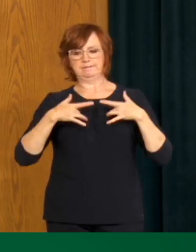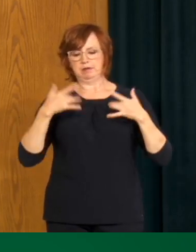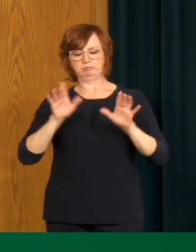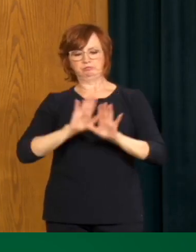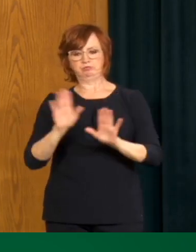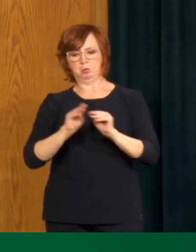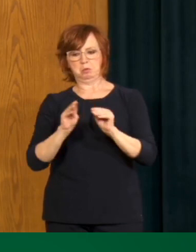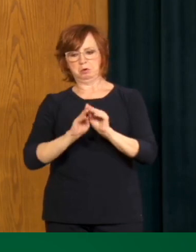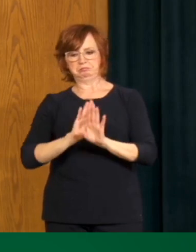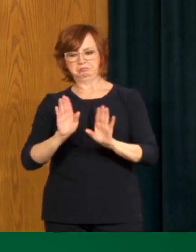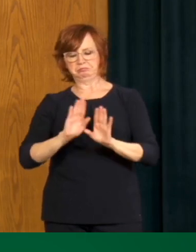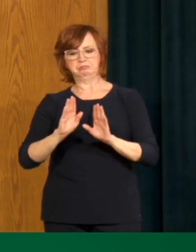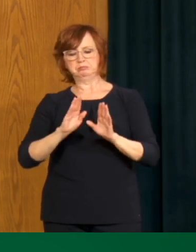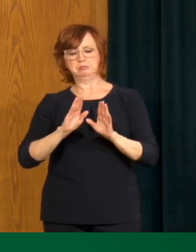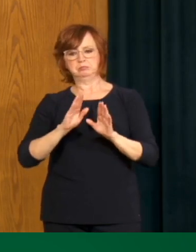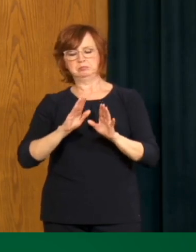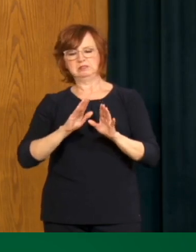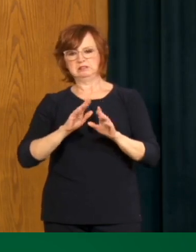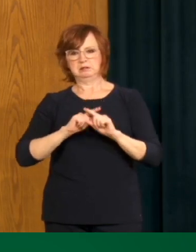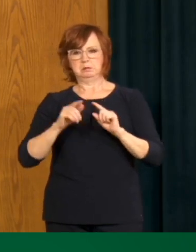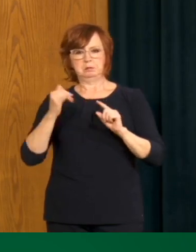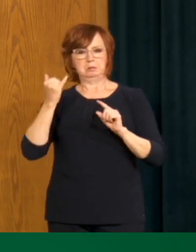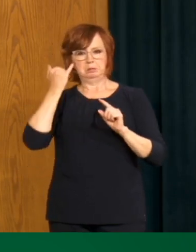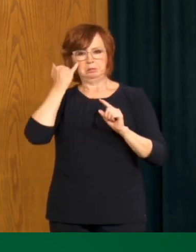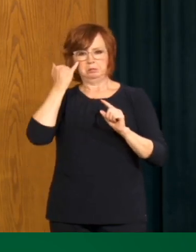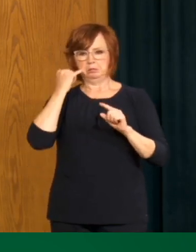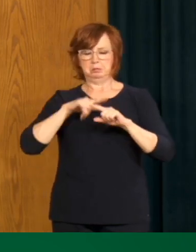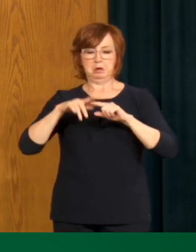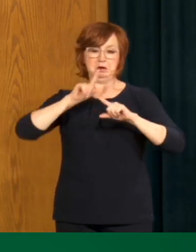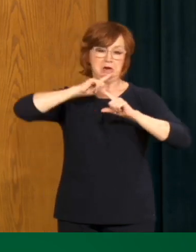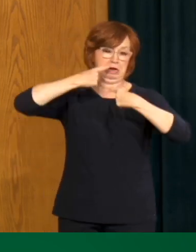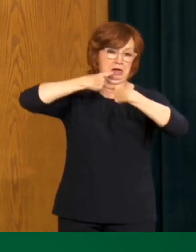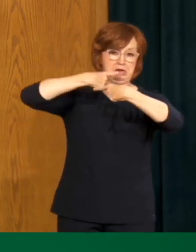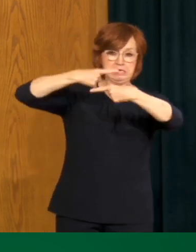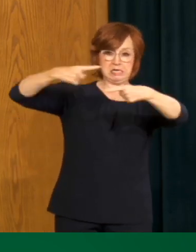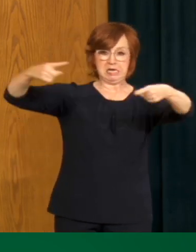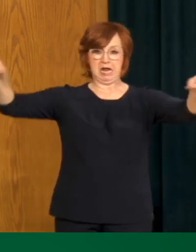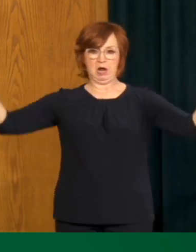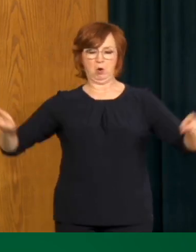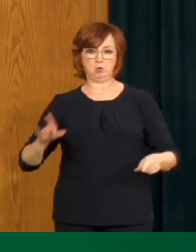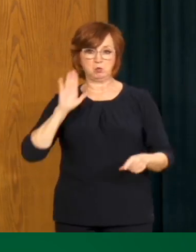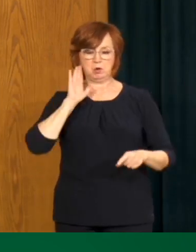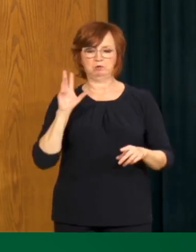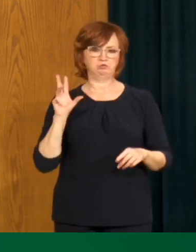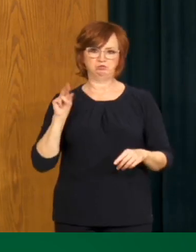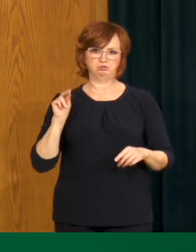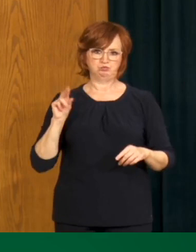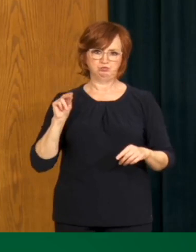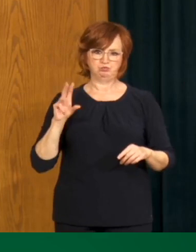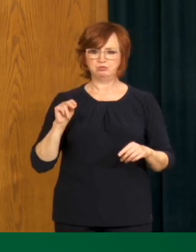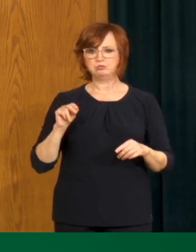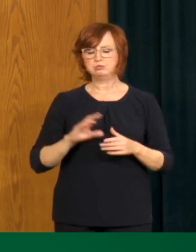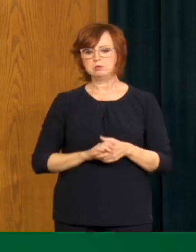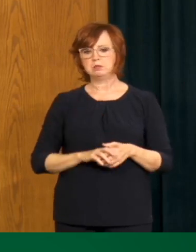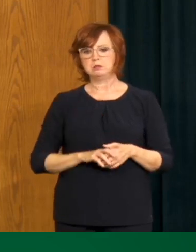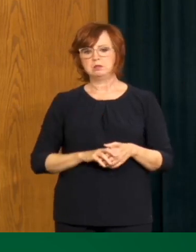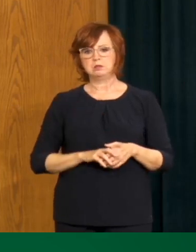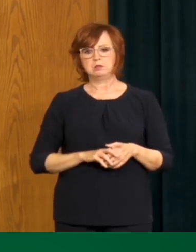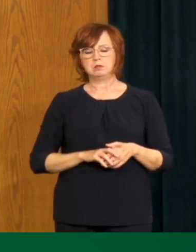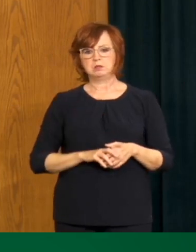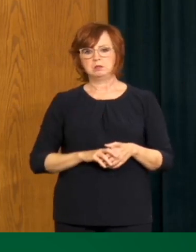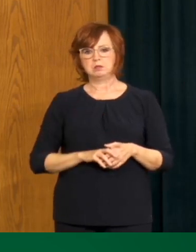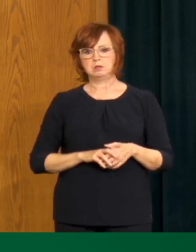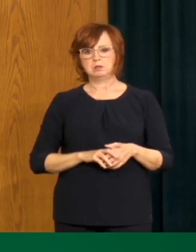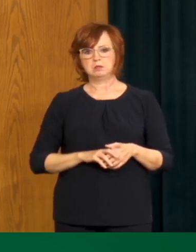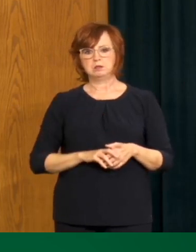at that granular level. But at this point, I think you need to appreciate that with very low number of cases, apart from small clusters that we do speak to, even